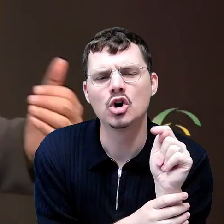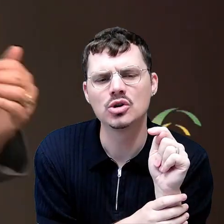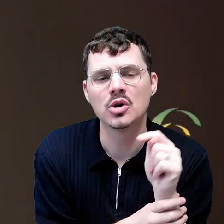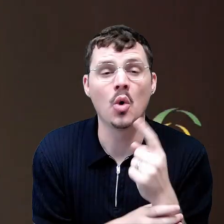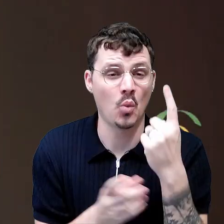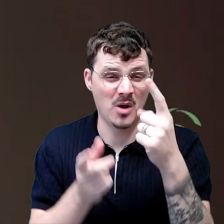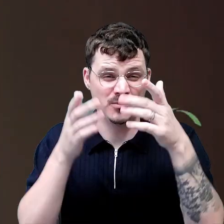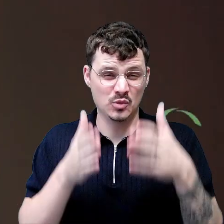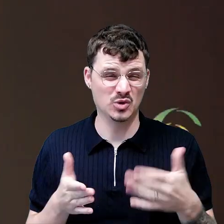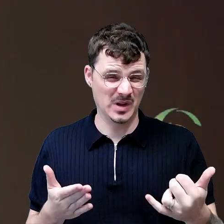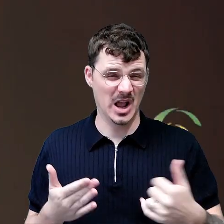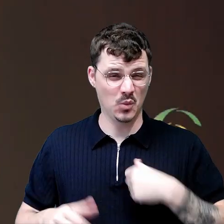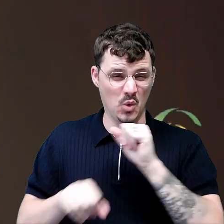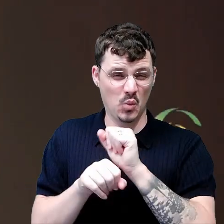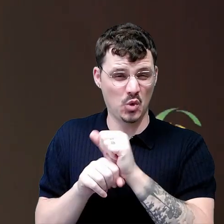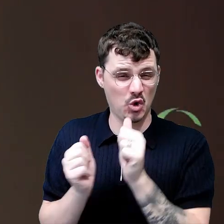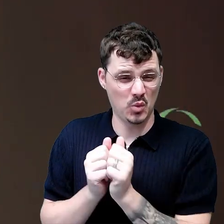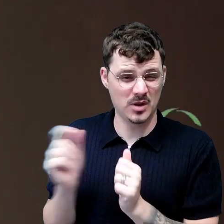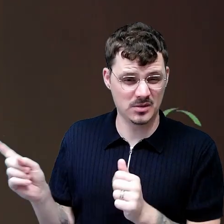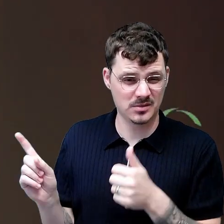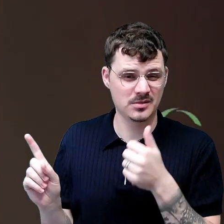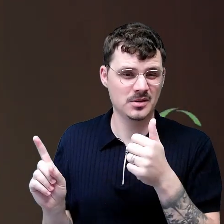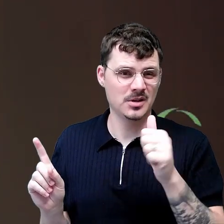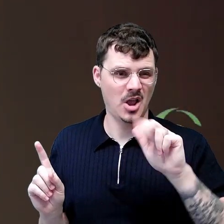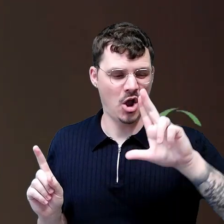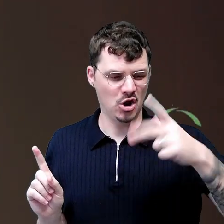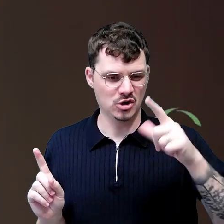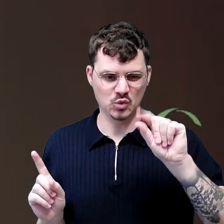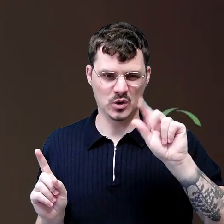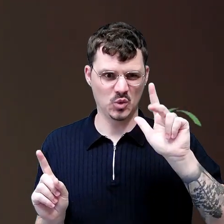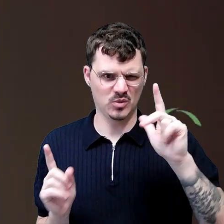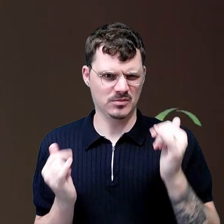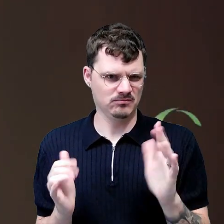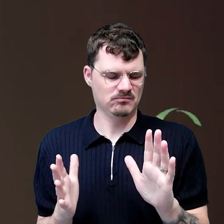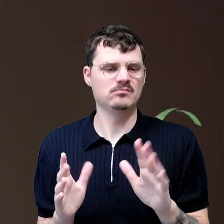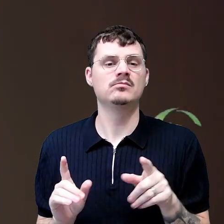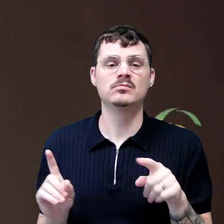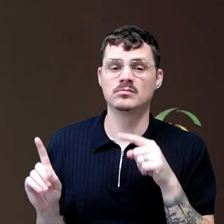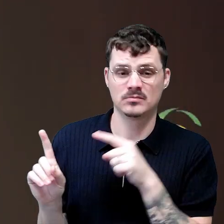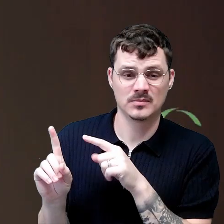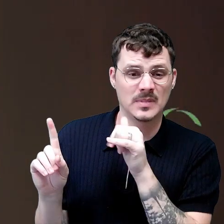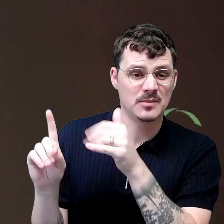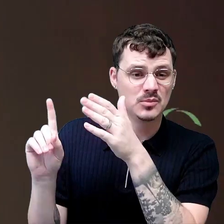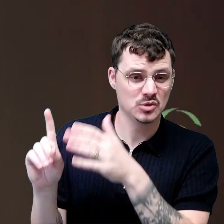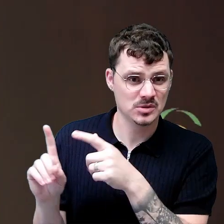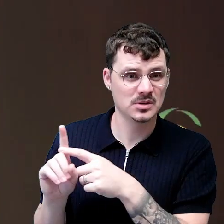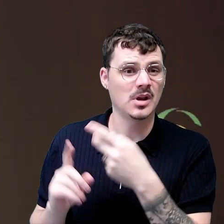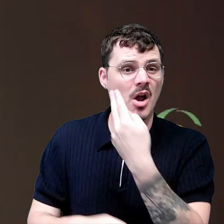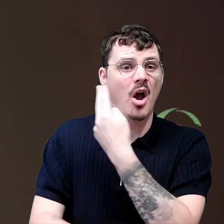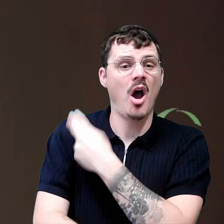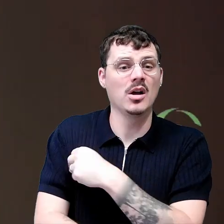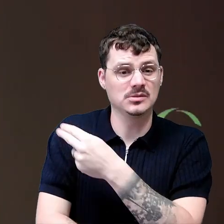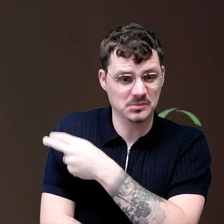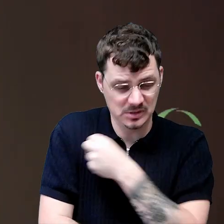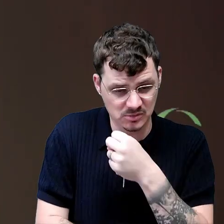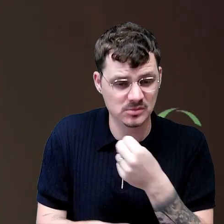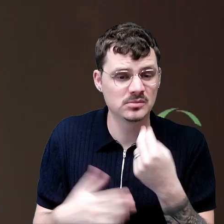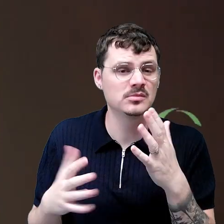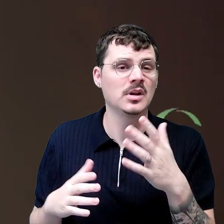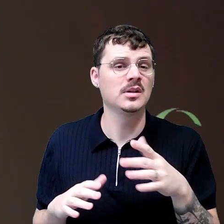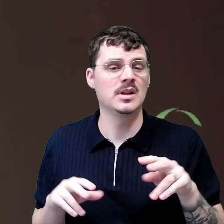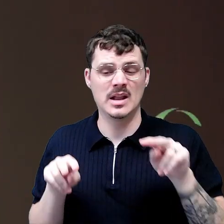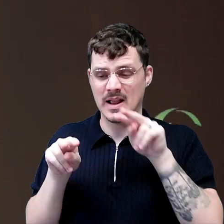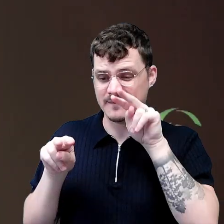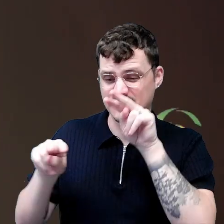with literally right now, and this is August 2023, where she's been in the hospital